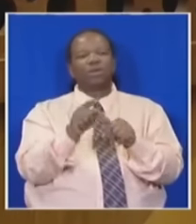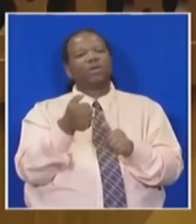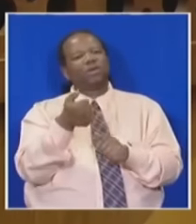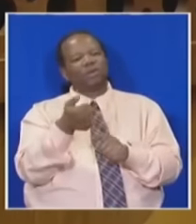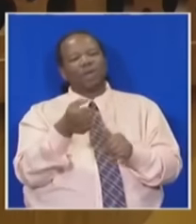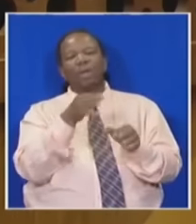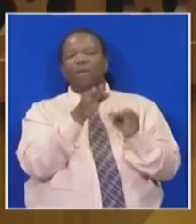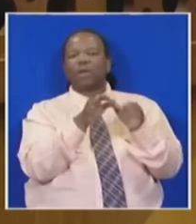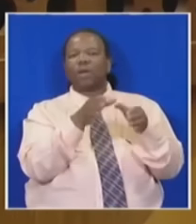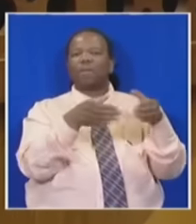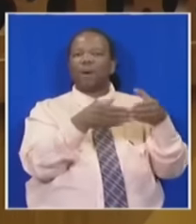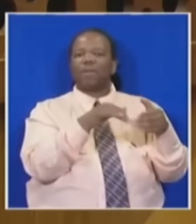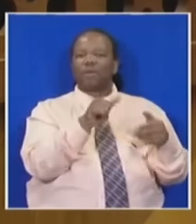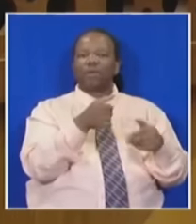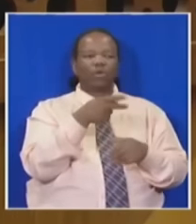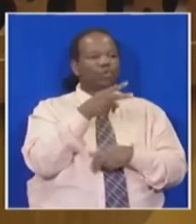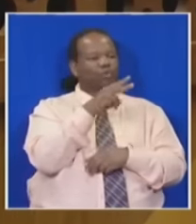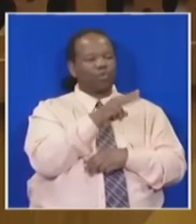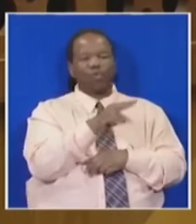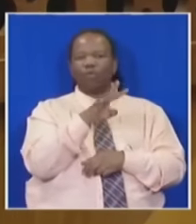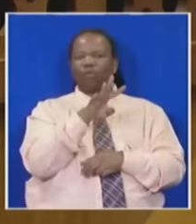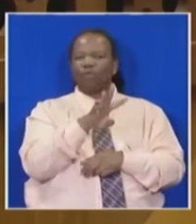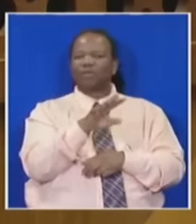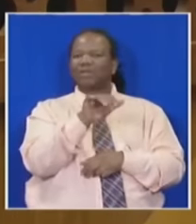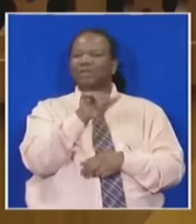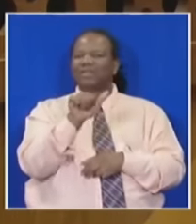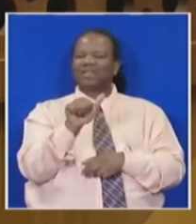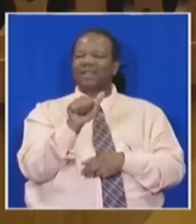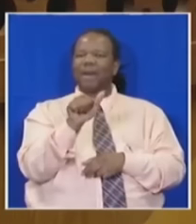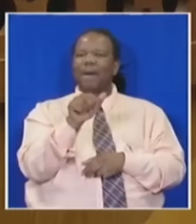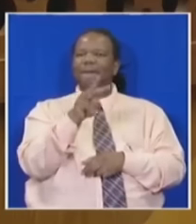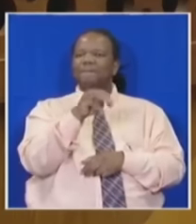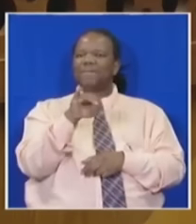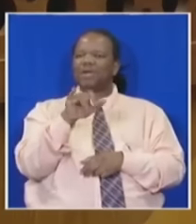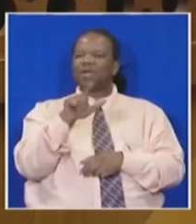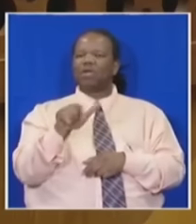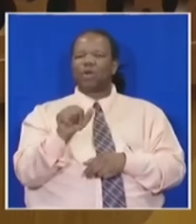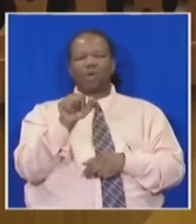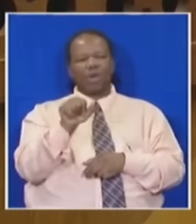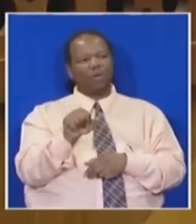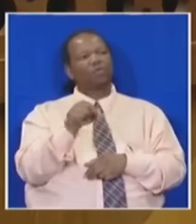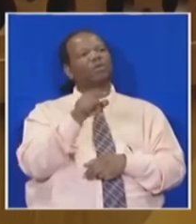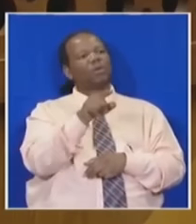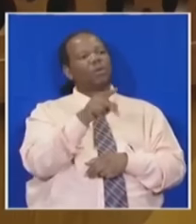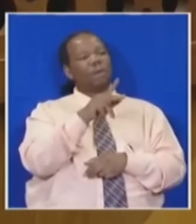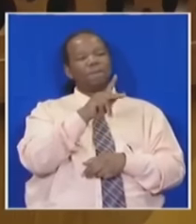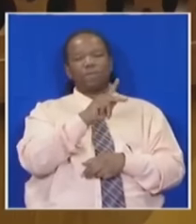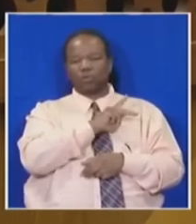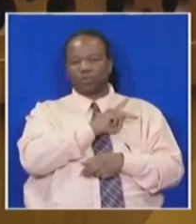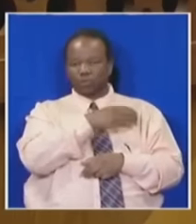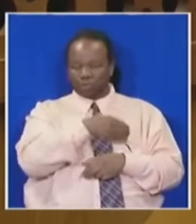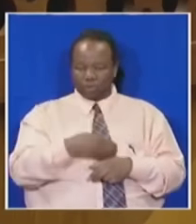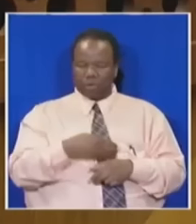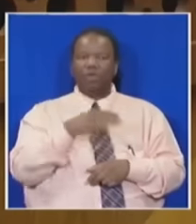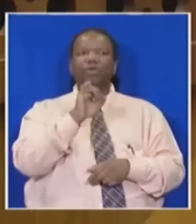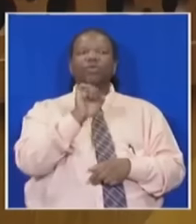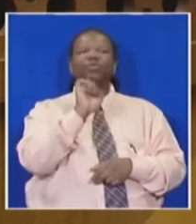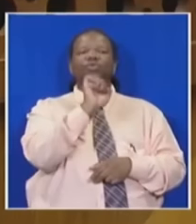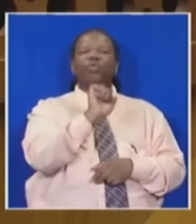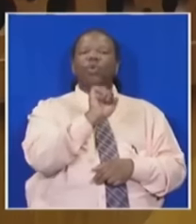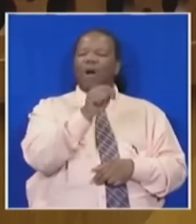to spend 246 million rand on his house is a sellout. A party